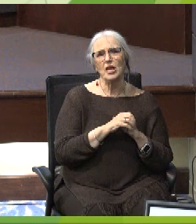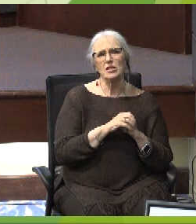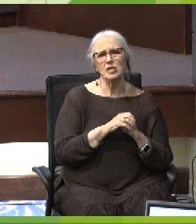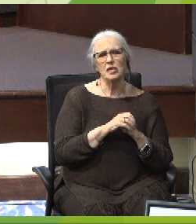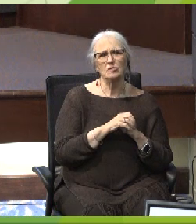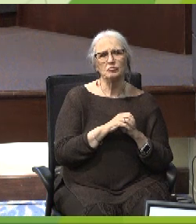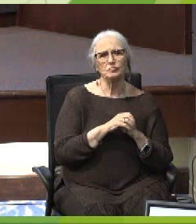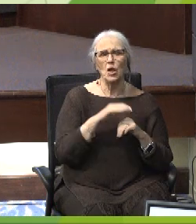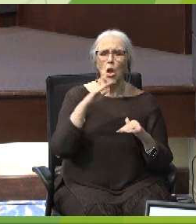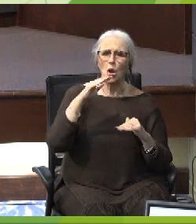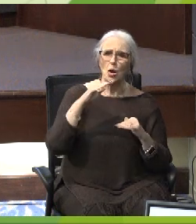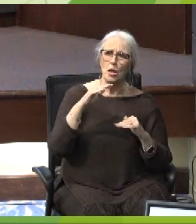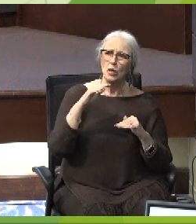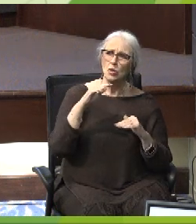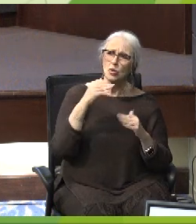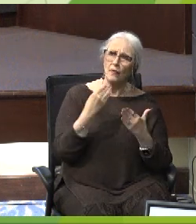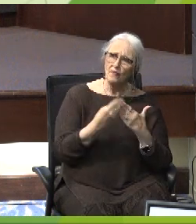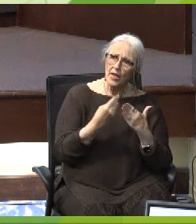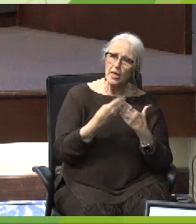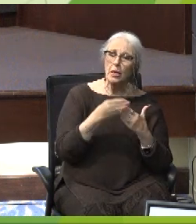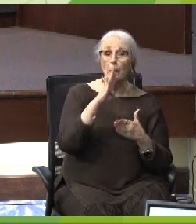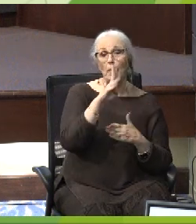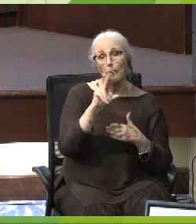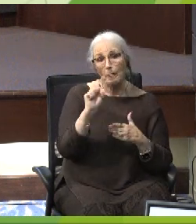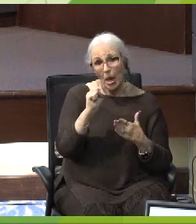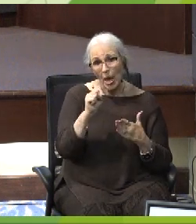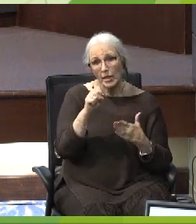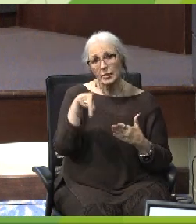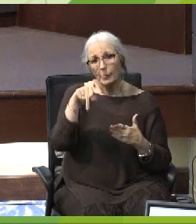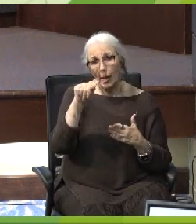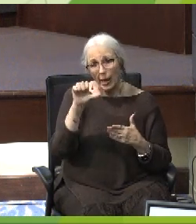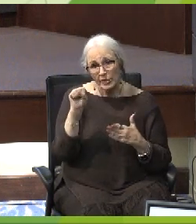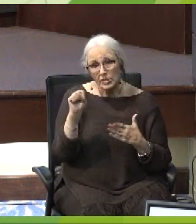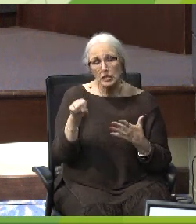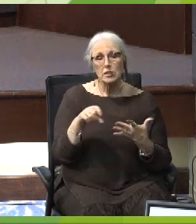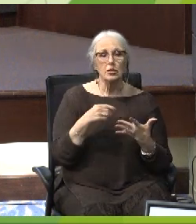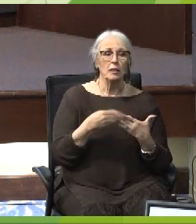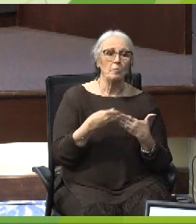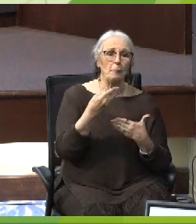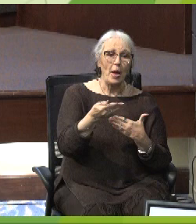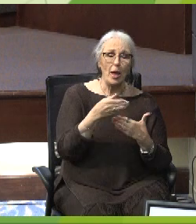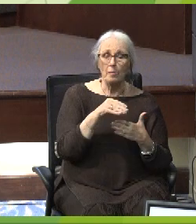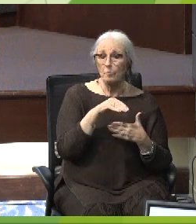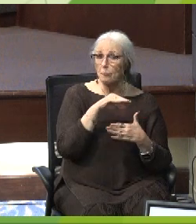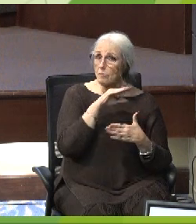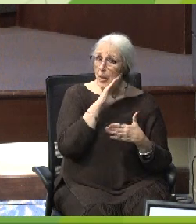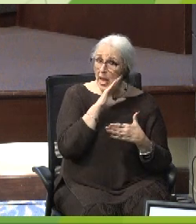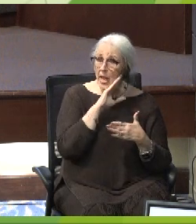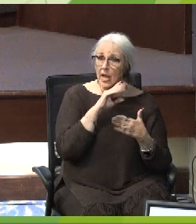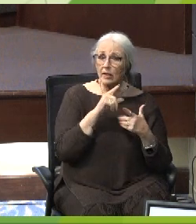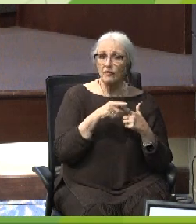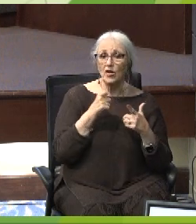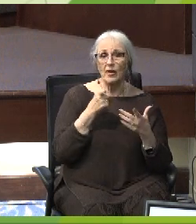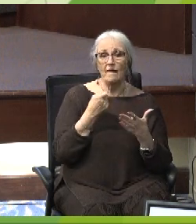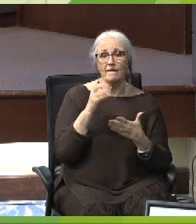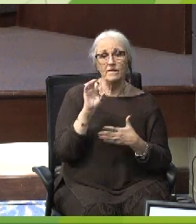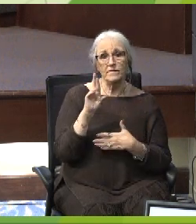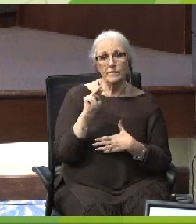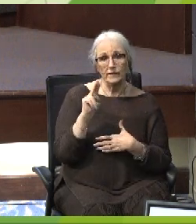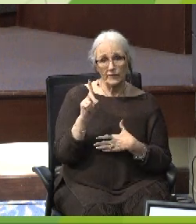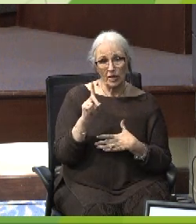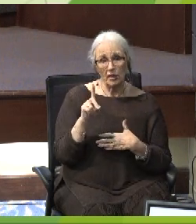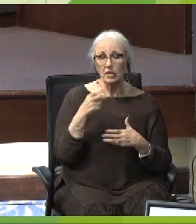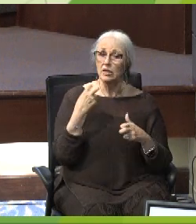also provides funding for bus passes. We also purchase beds out of this fund.